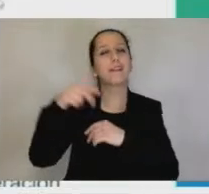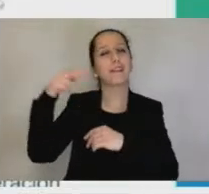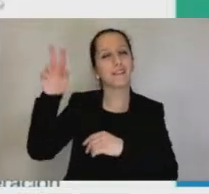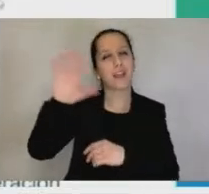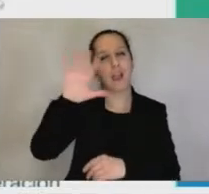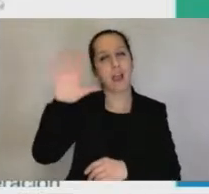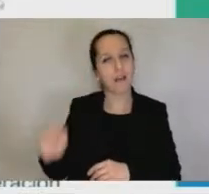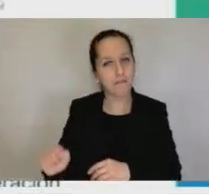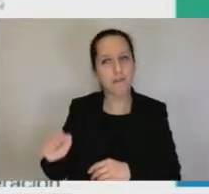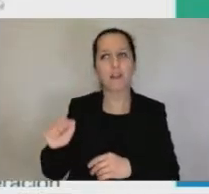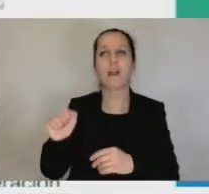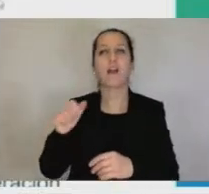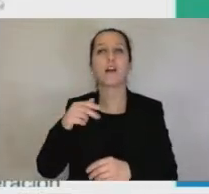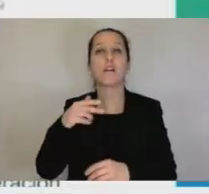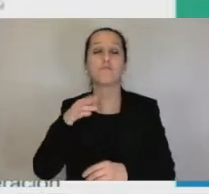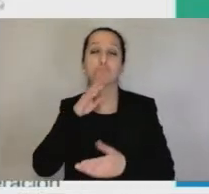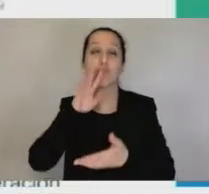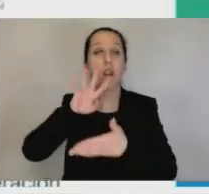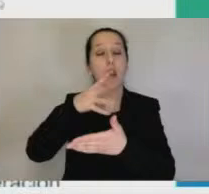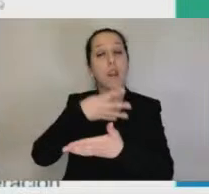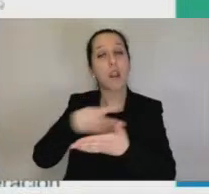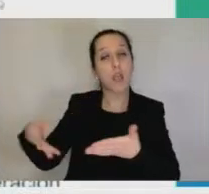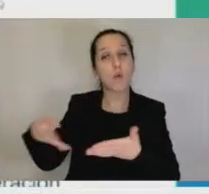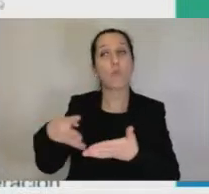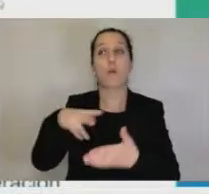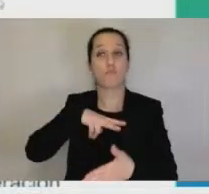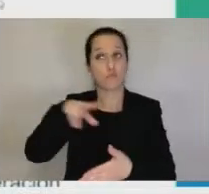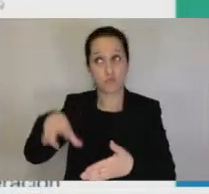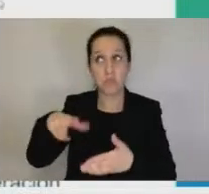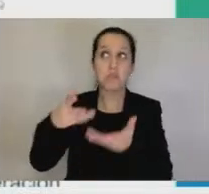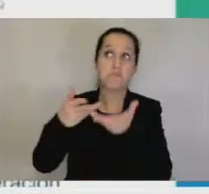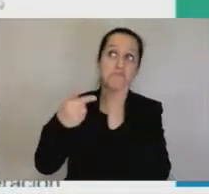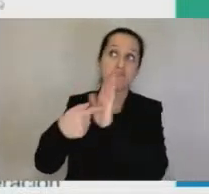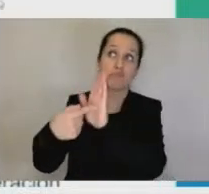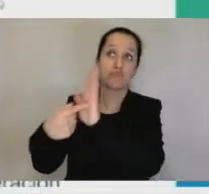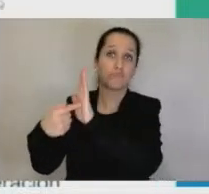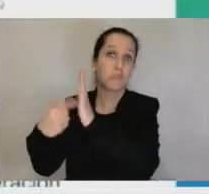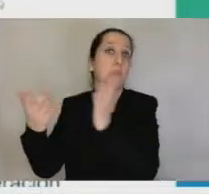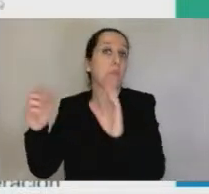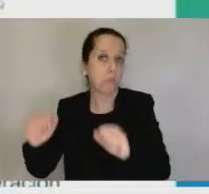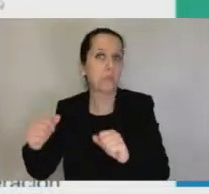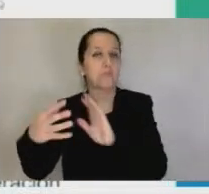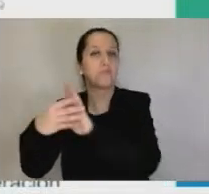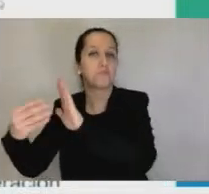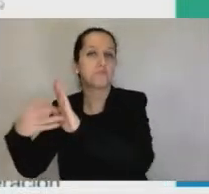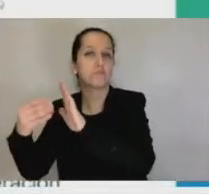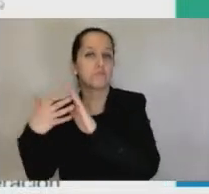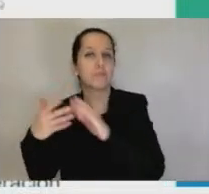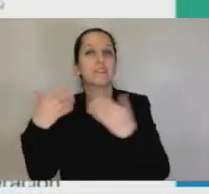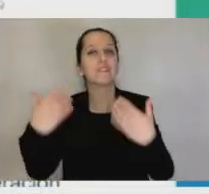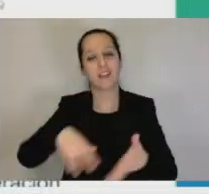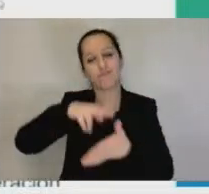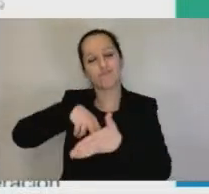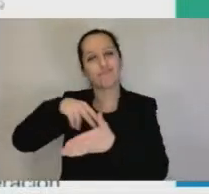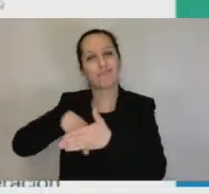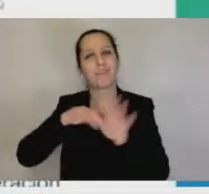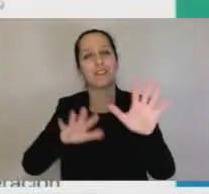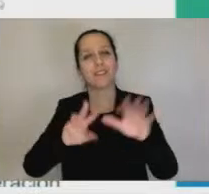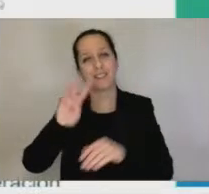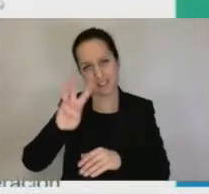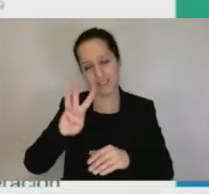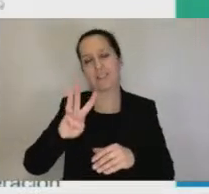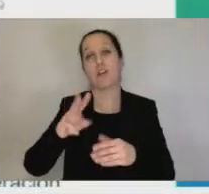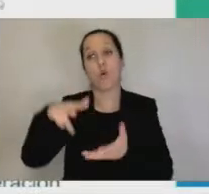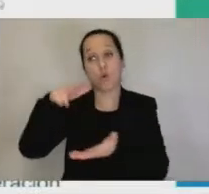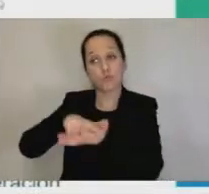Federation and Portuguese-speaking countries. This was ratified by 13 countries. It's enforced in these countries. It was